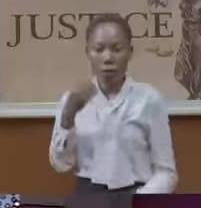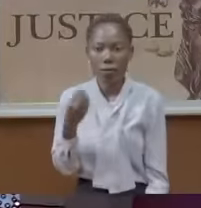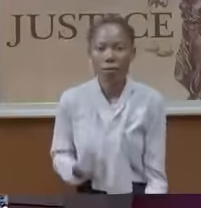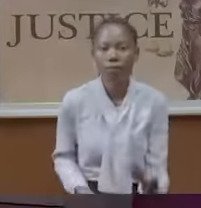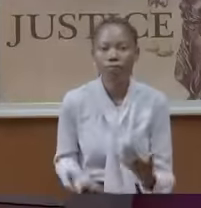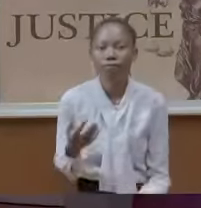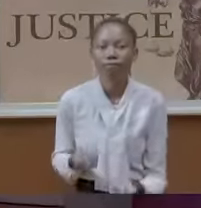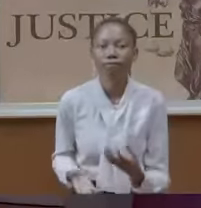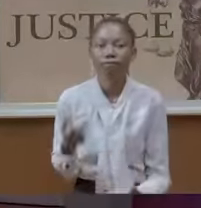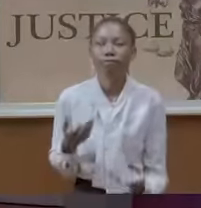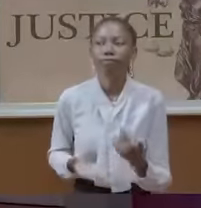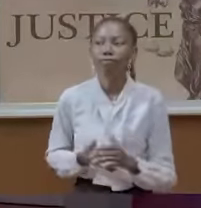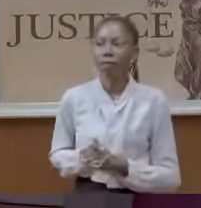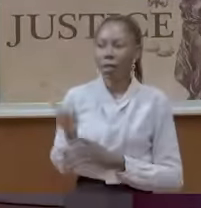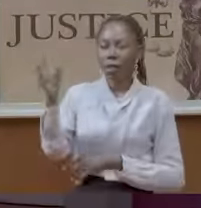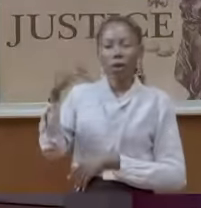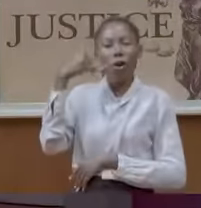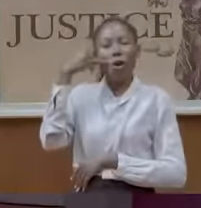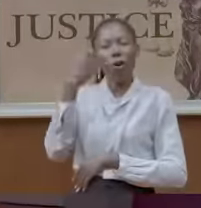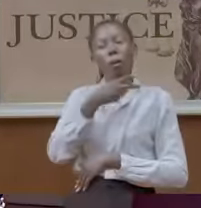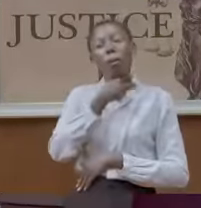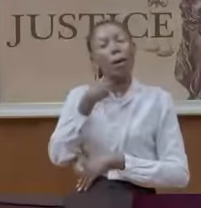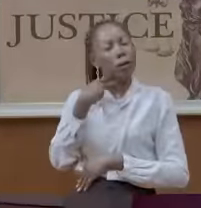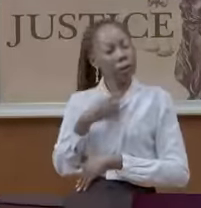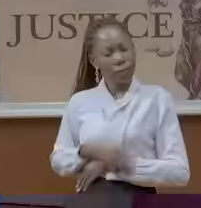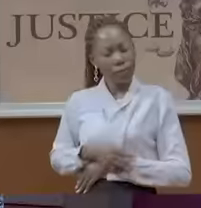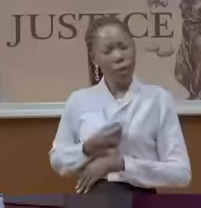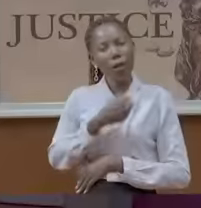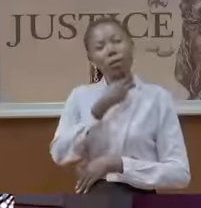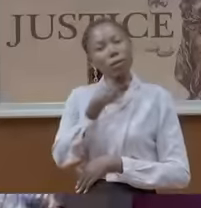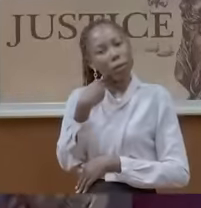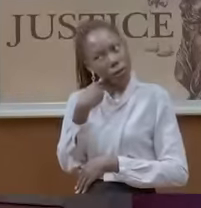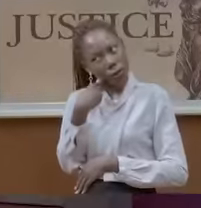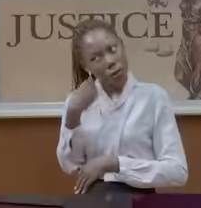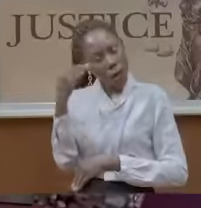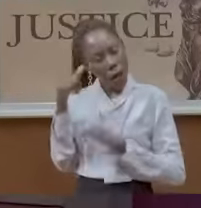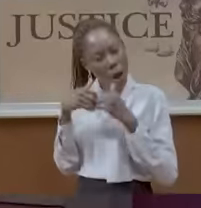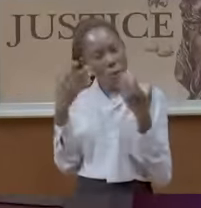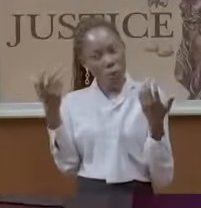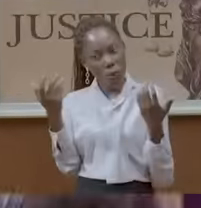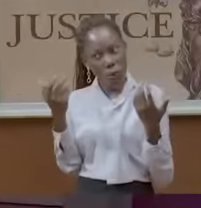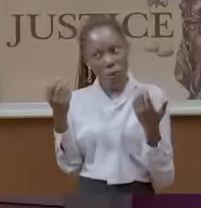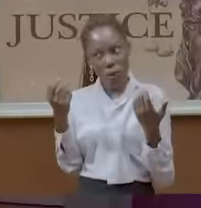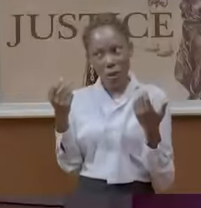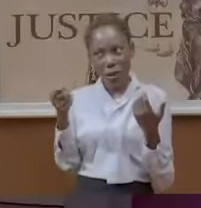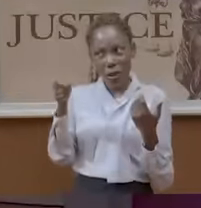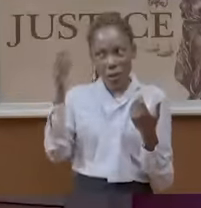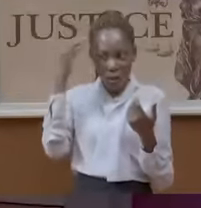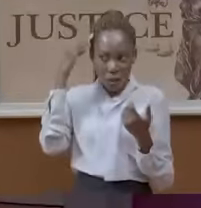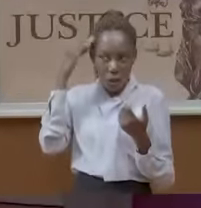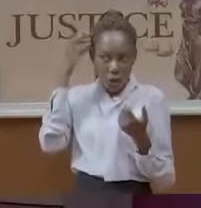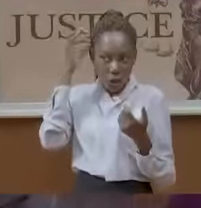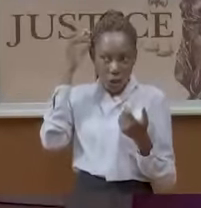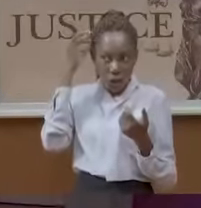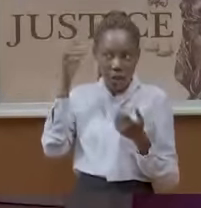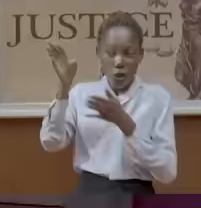So I called the pastor. So I ran out. I ran to the pastor. Pastor, I said, this thing is enough. I started growing. I dyed my hair. Look, you see it